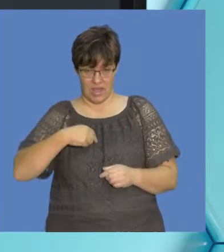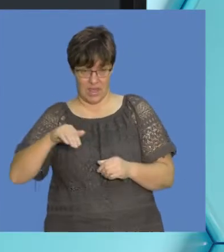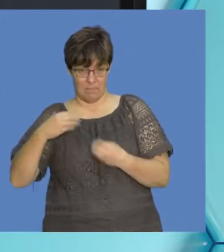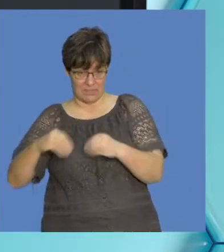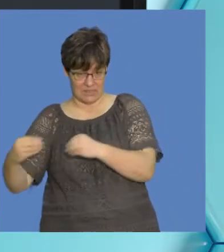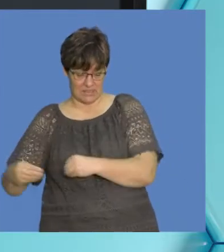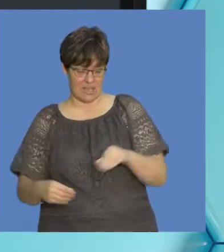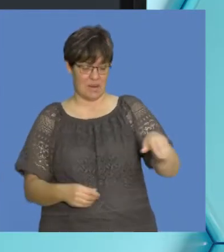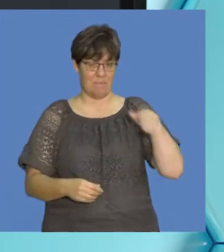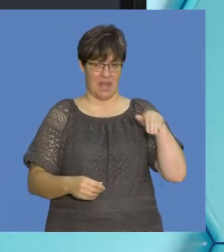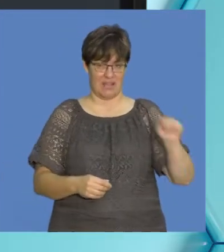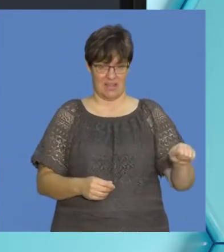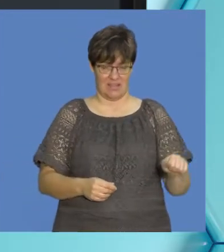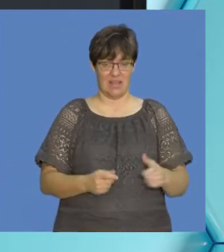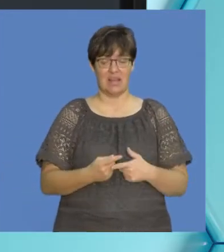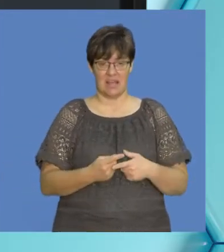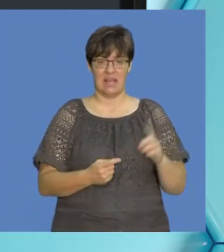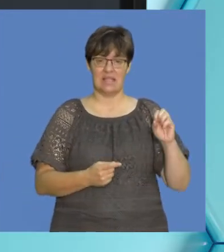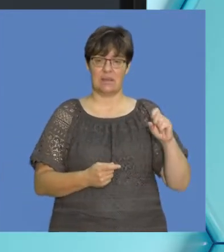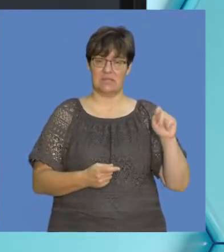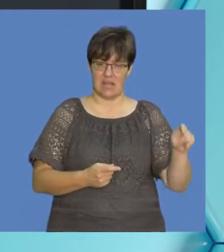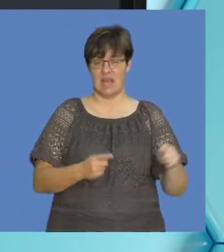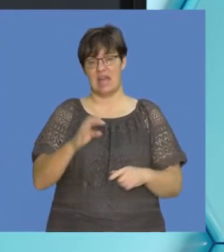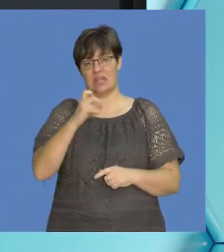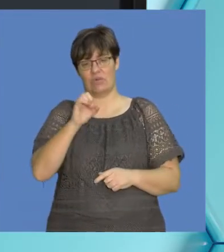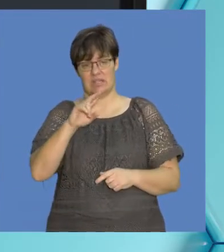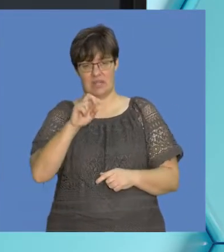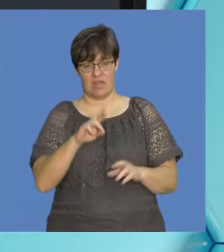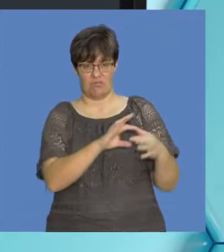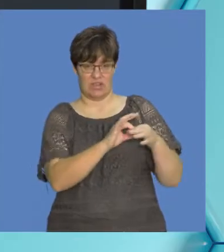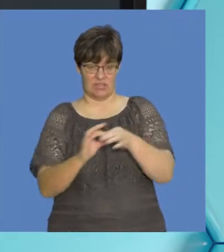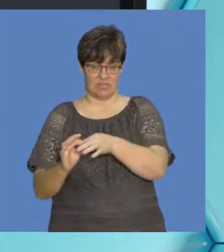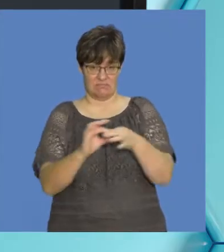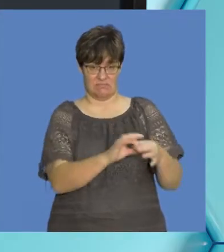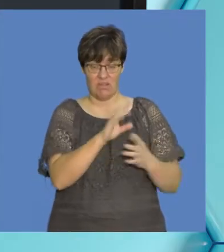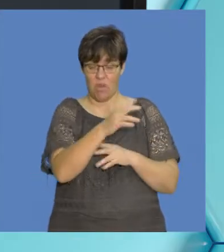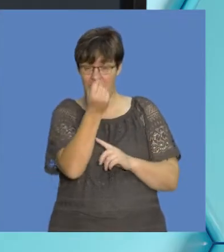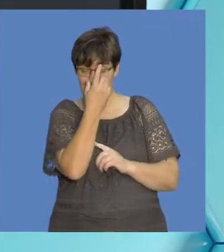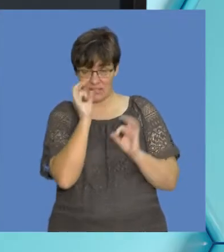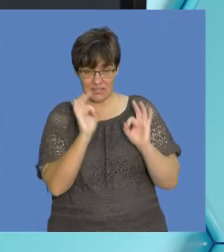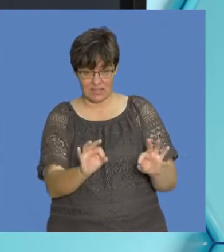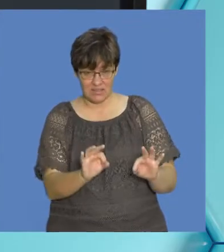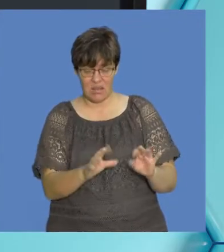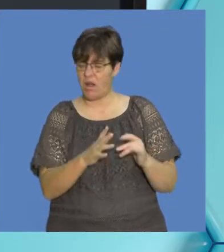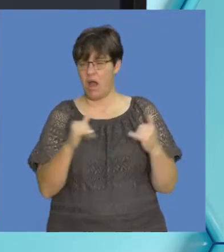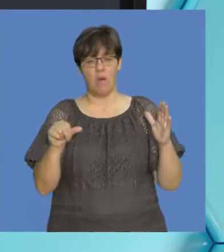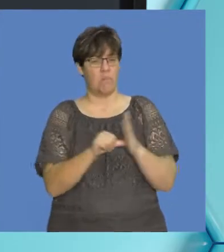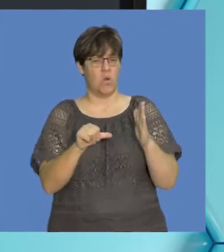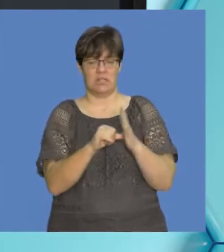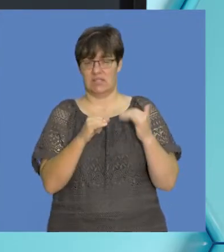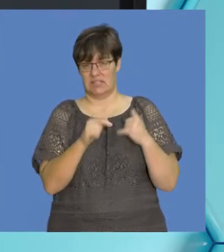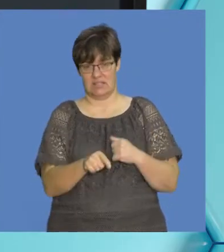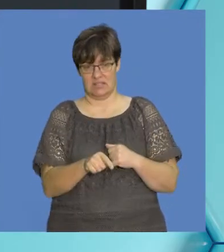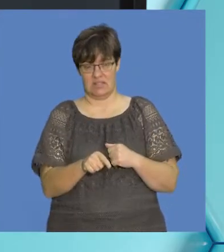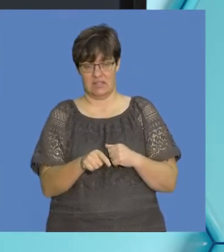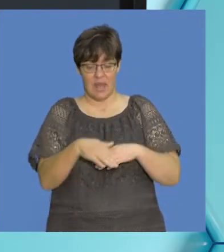bank is that of a debtor and a creditor. And if you understand that, that's the bottom line.